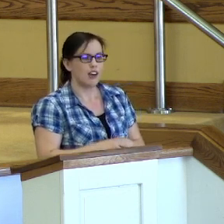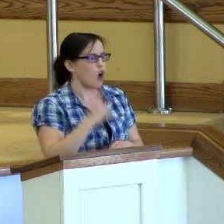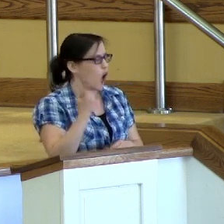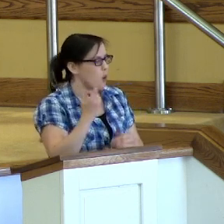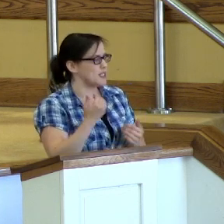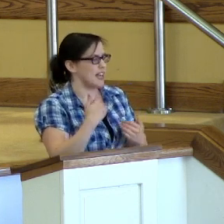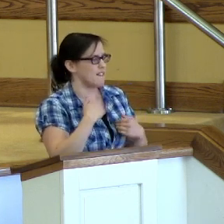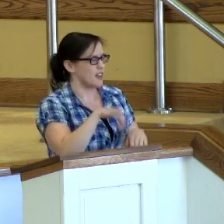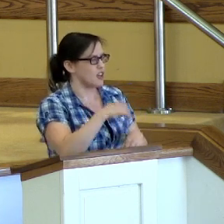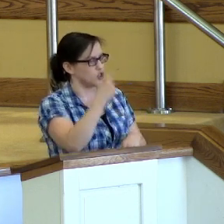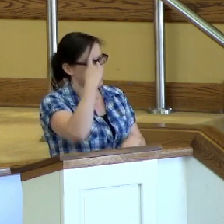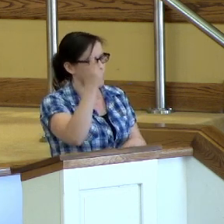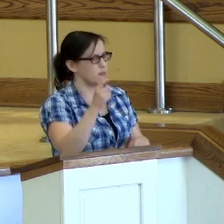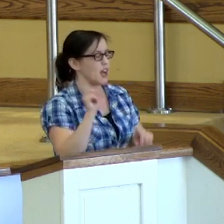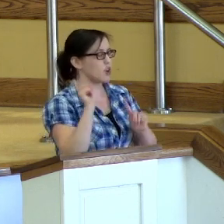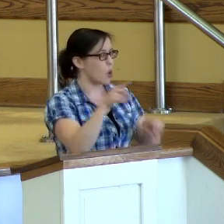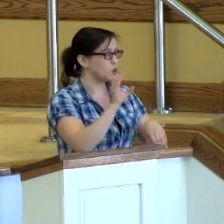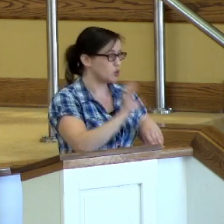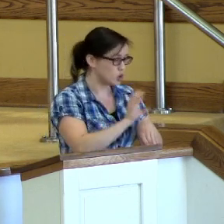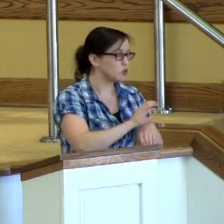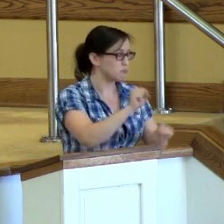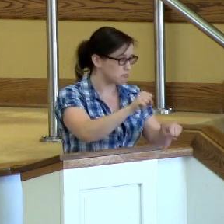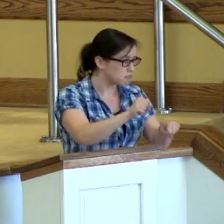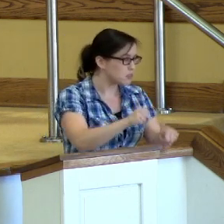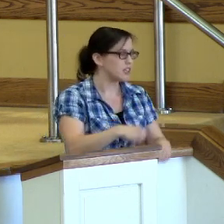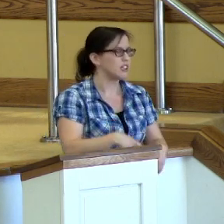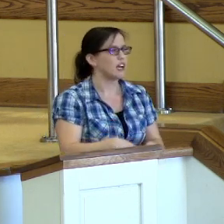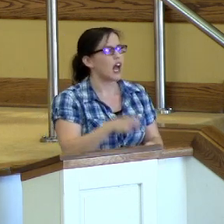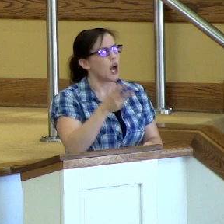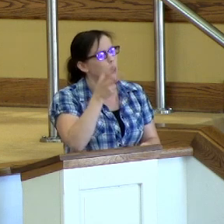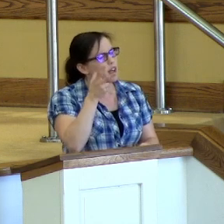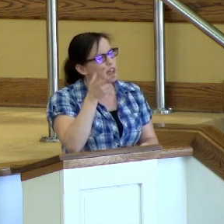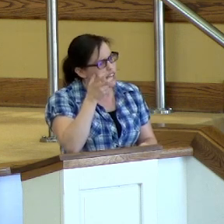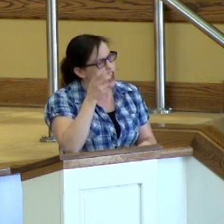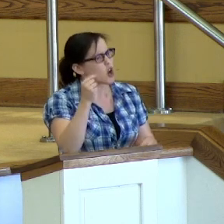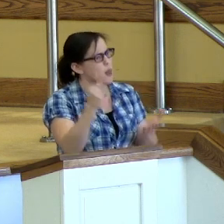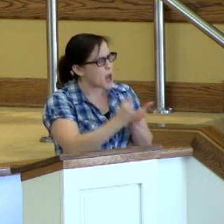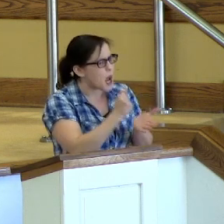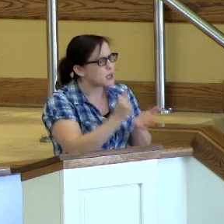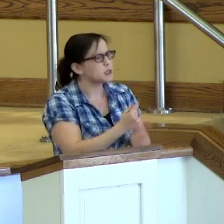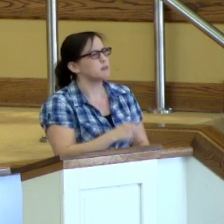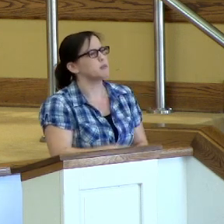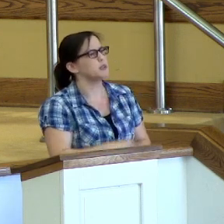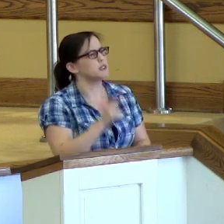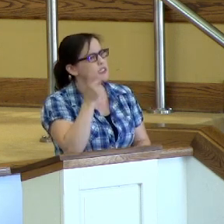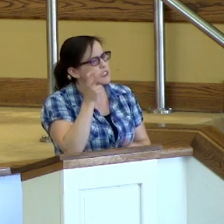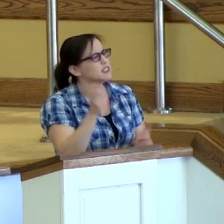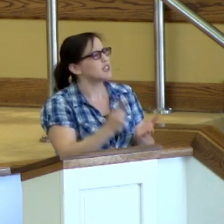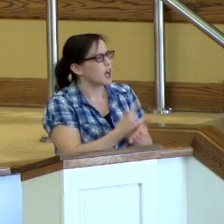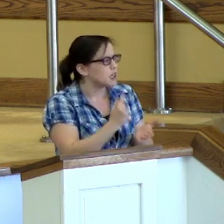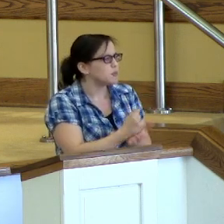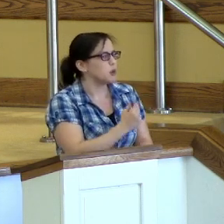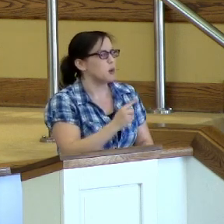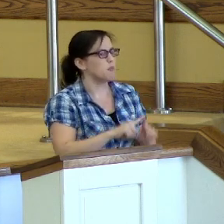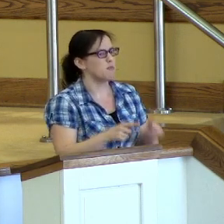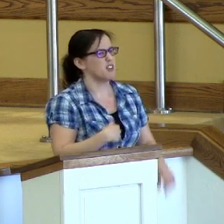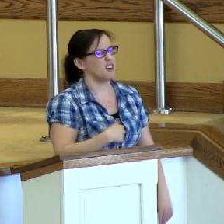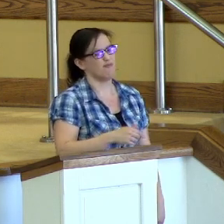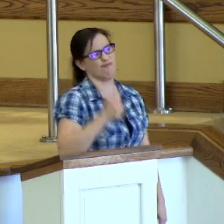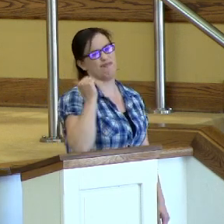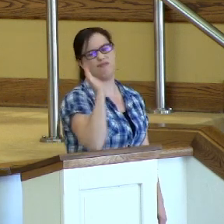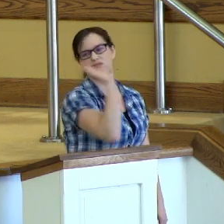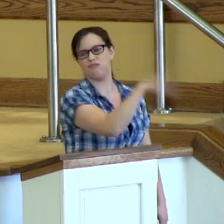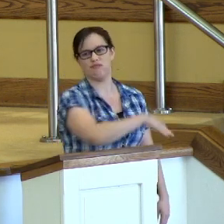came to church, Brother Riker down there in the old building, and I'd tell Sheila, I said, what have you been telling Brother Riker? Every time I turn around, he's preaching at me.